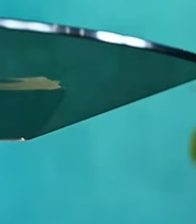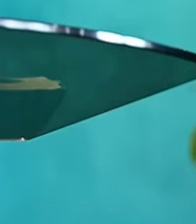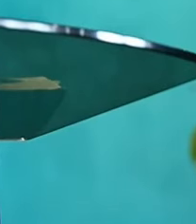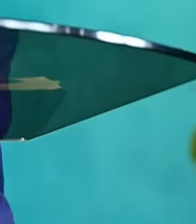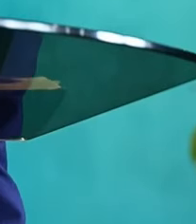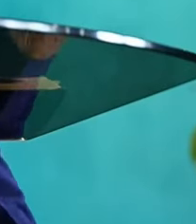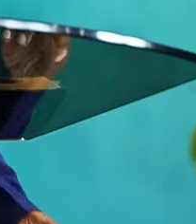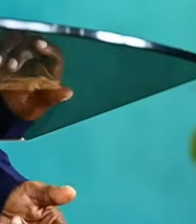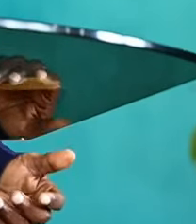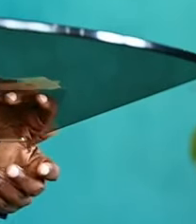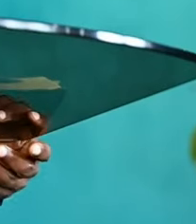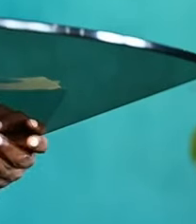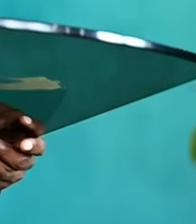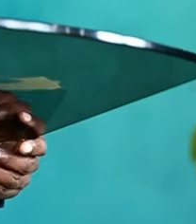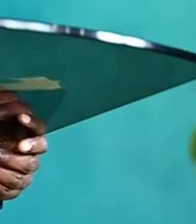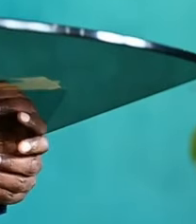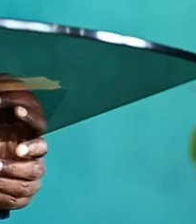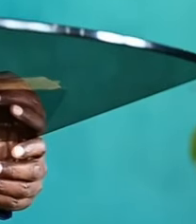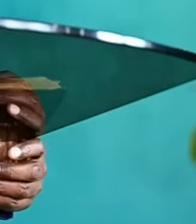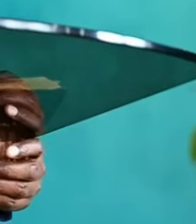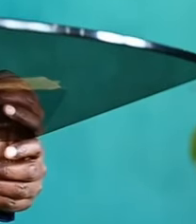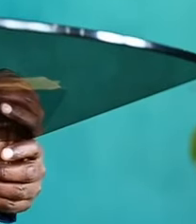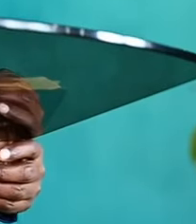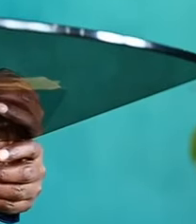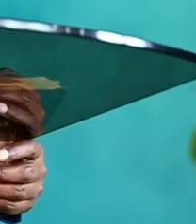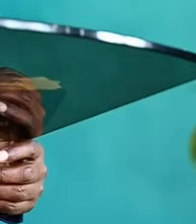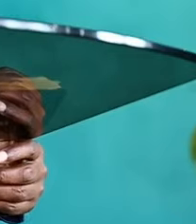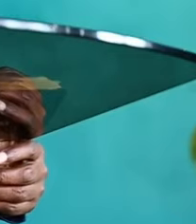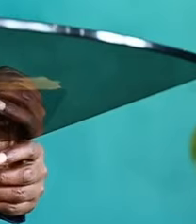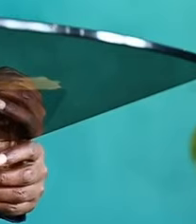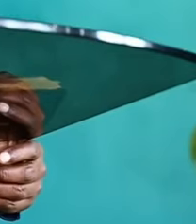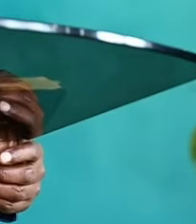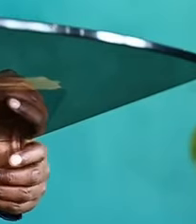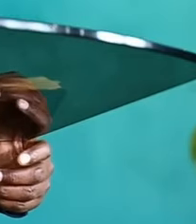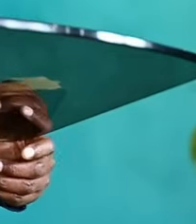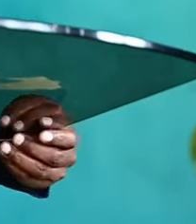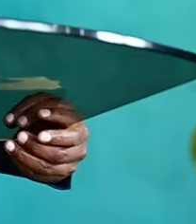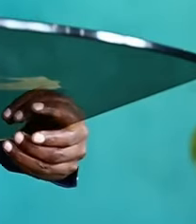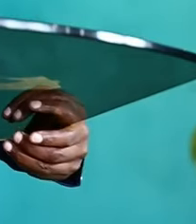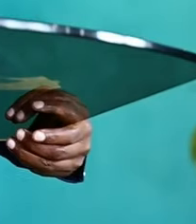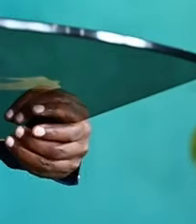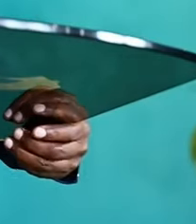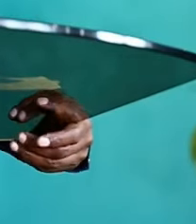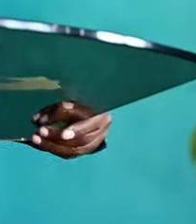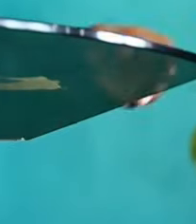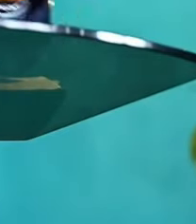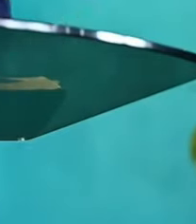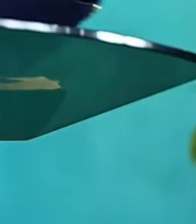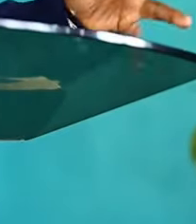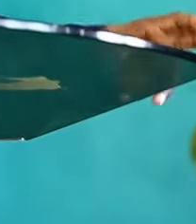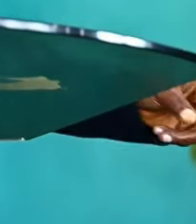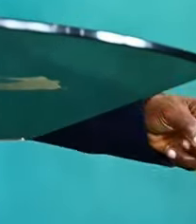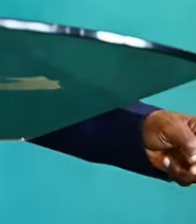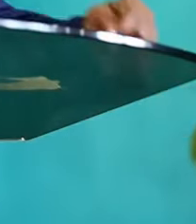You move from one pot to another, from one pan to another, selecting foods. Number two, when we go kusherekea, when we